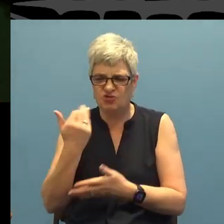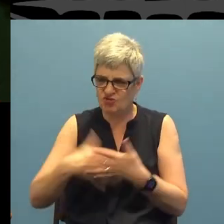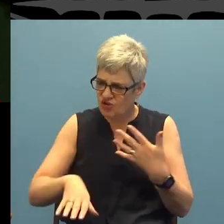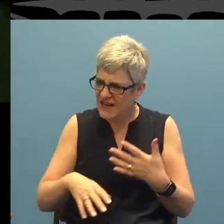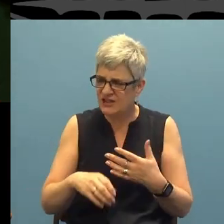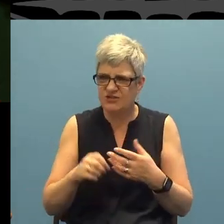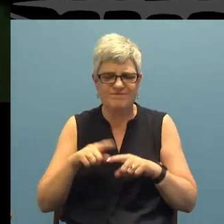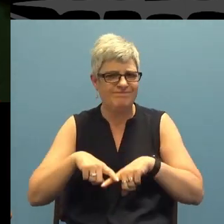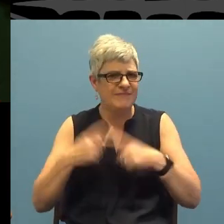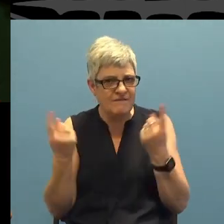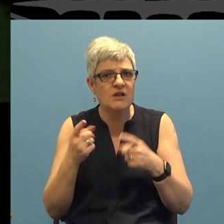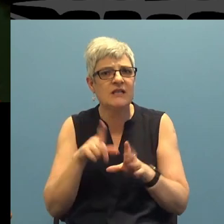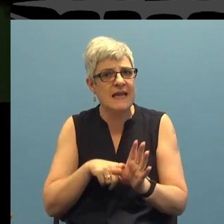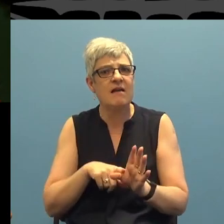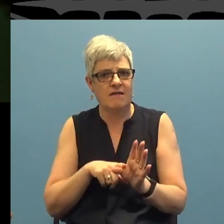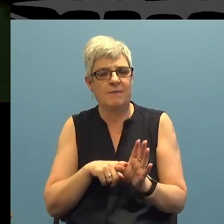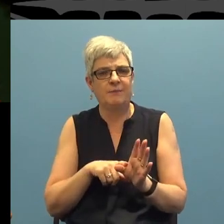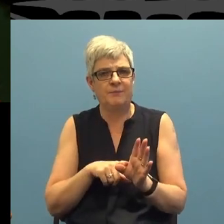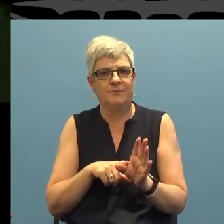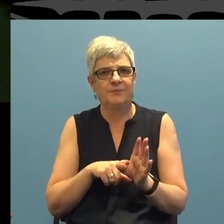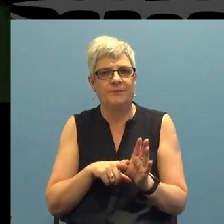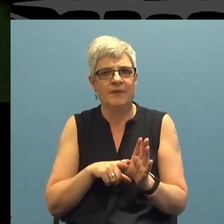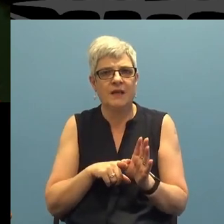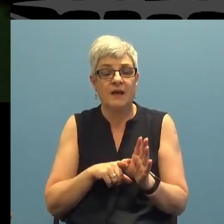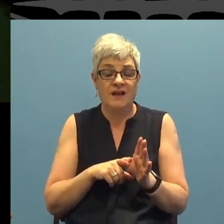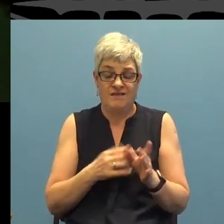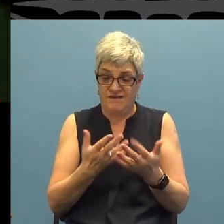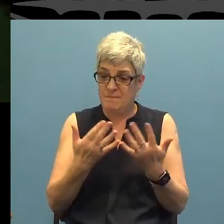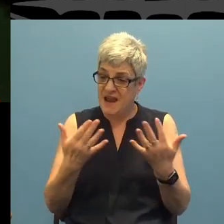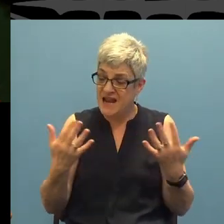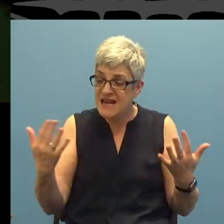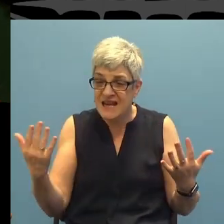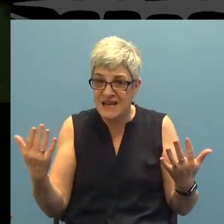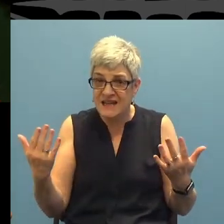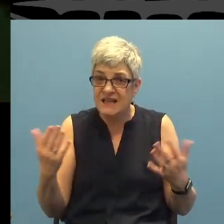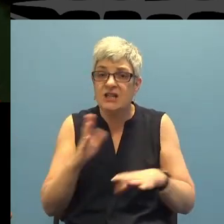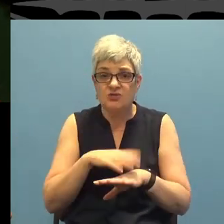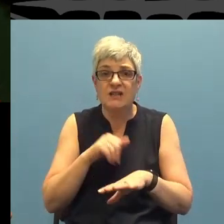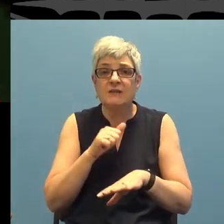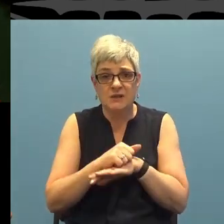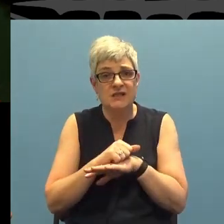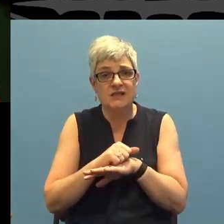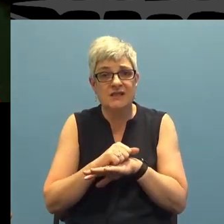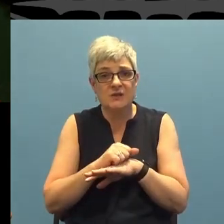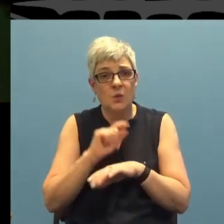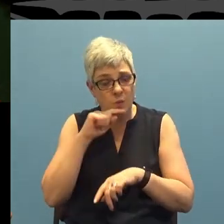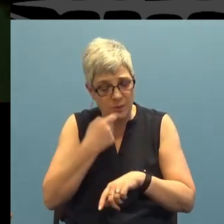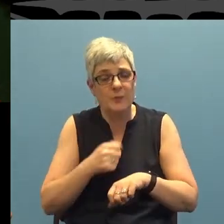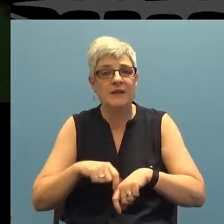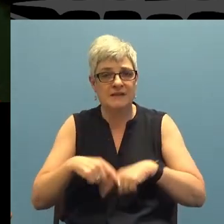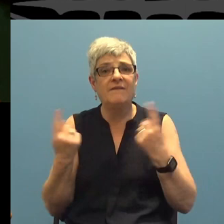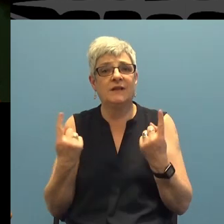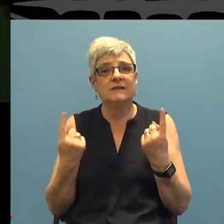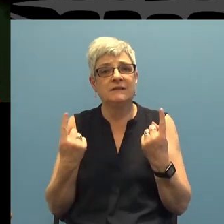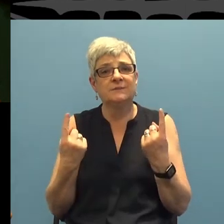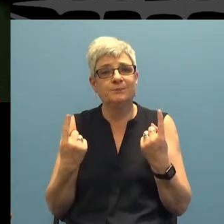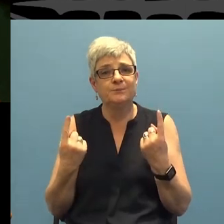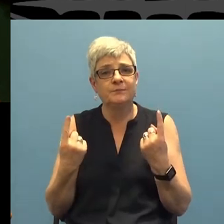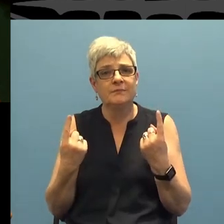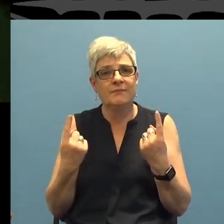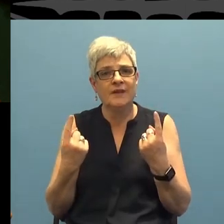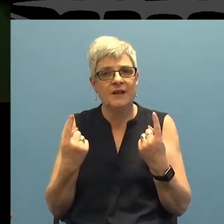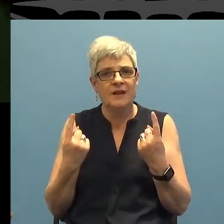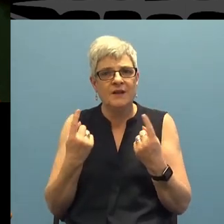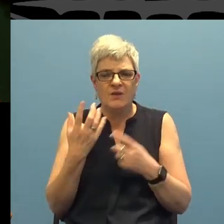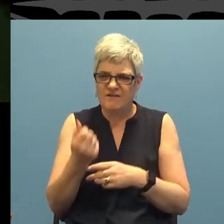very different year. And for many of us, Christmas itself is going to be quite different. We've made